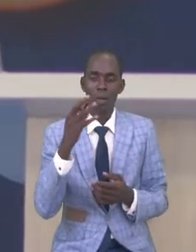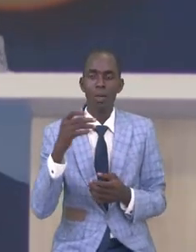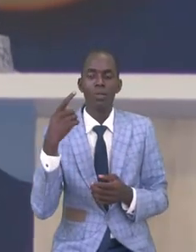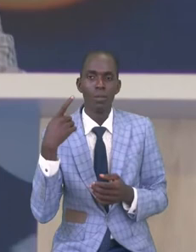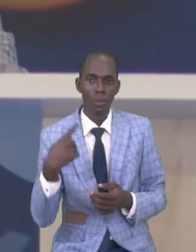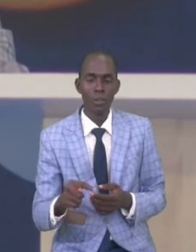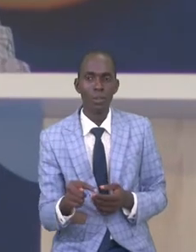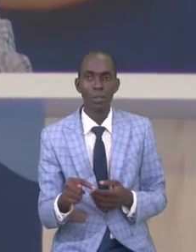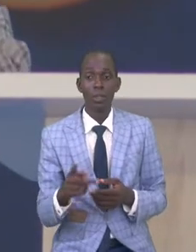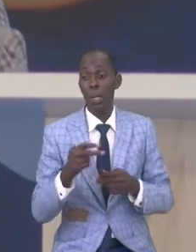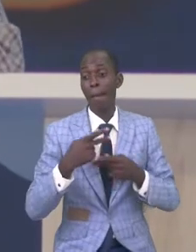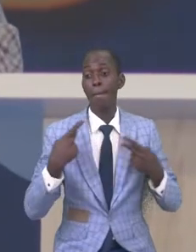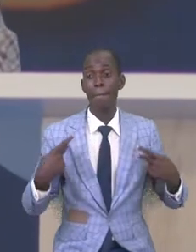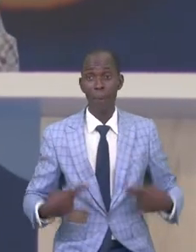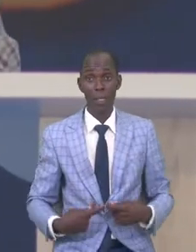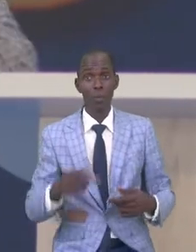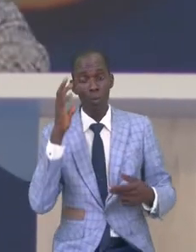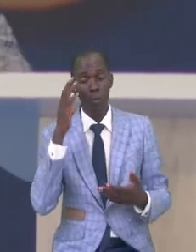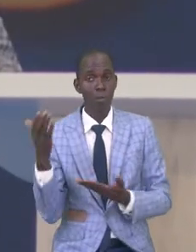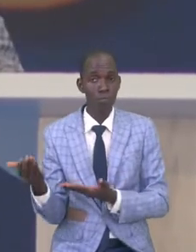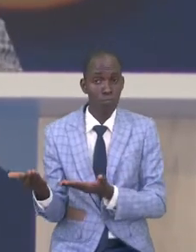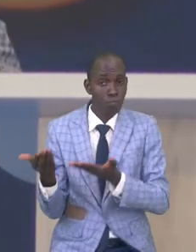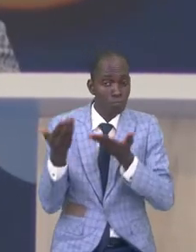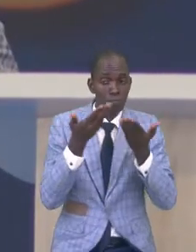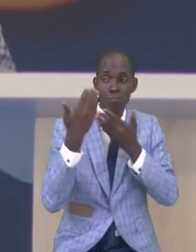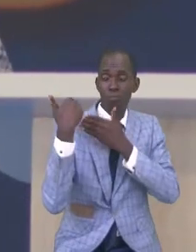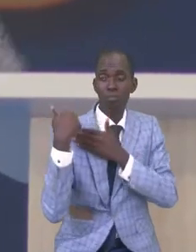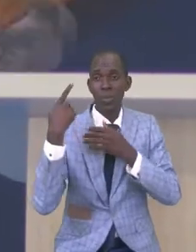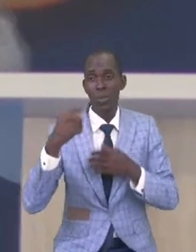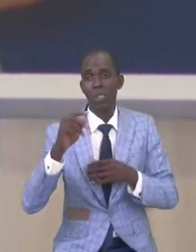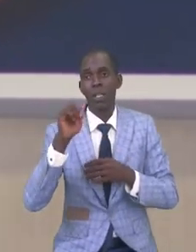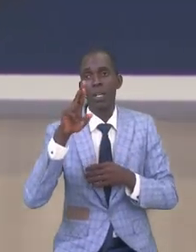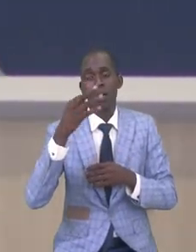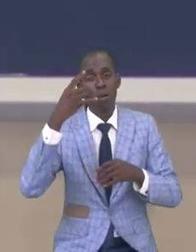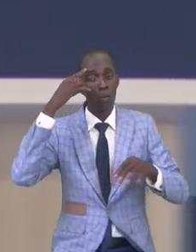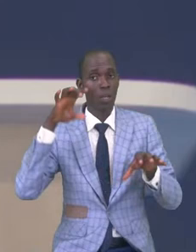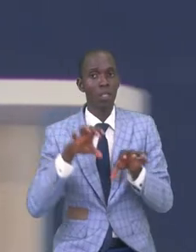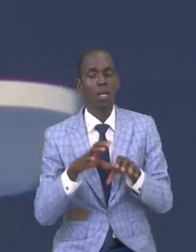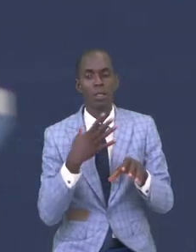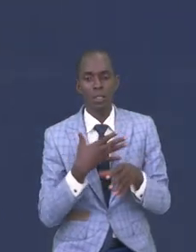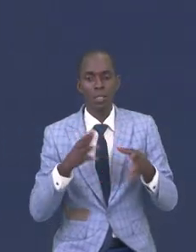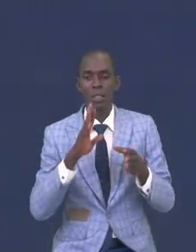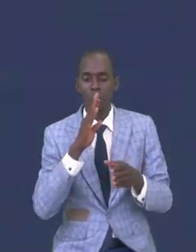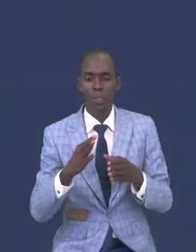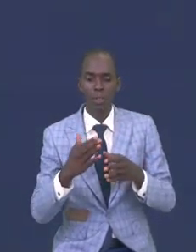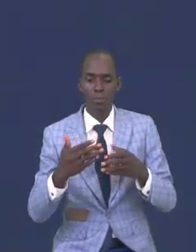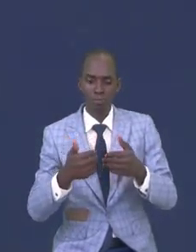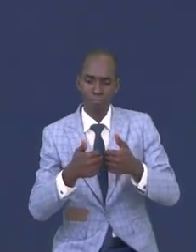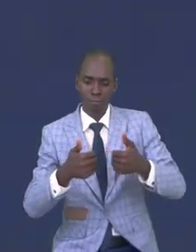between them and the Ark, and then they will